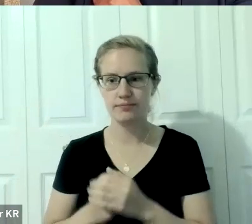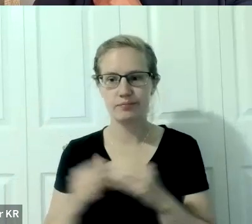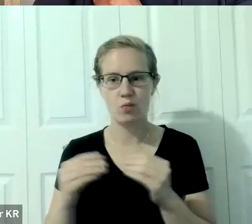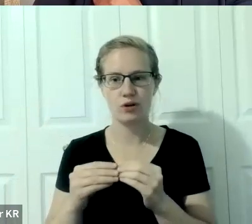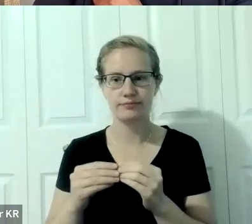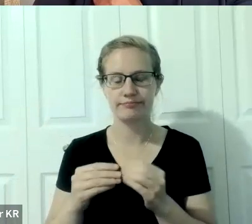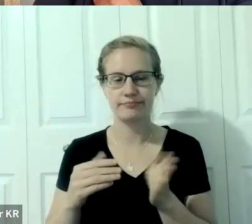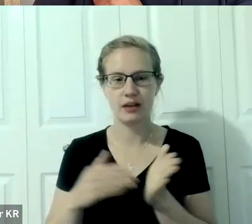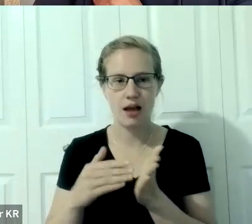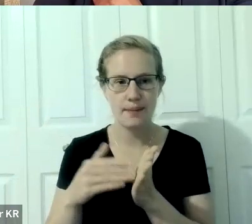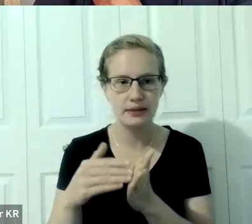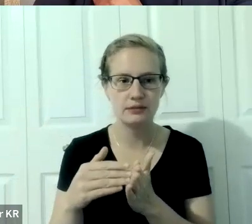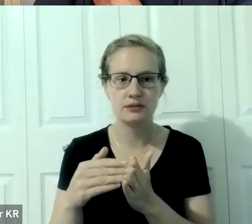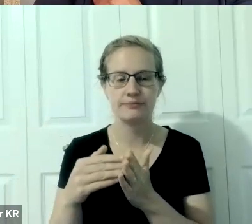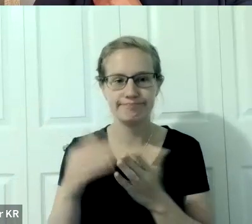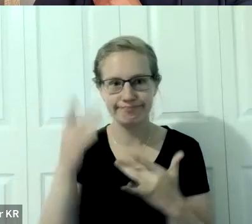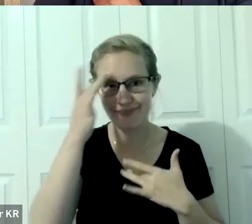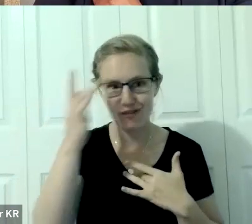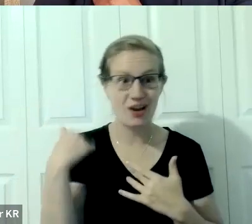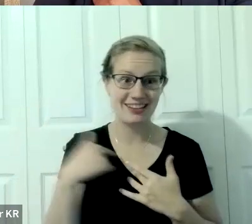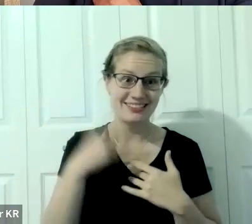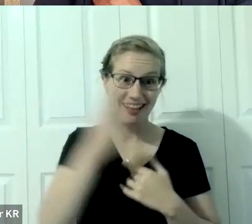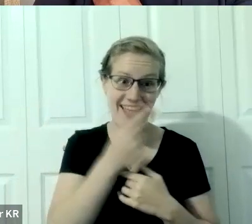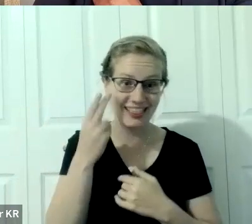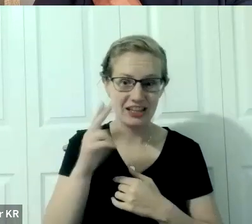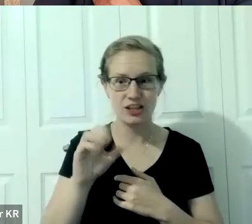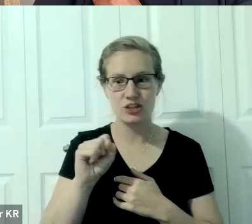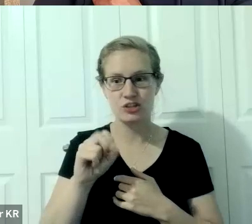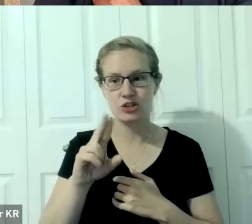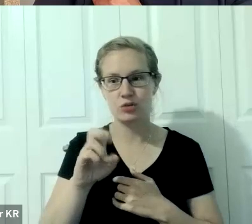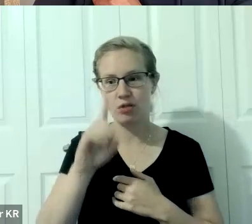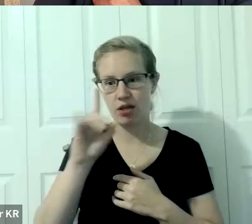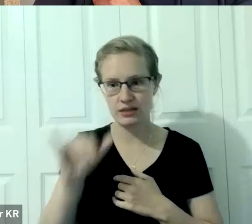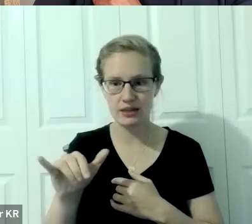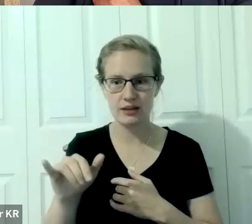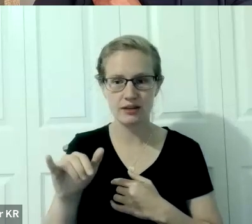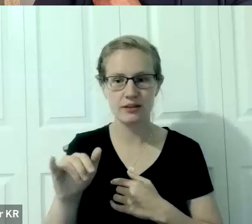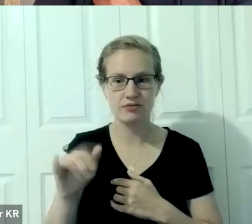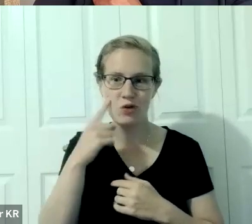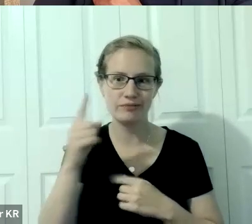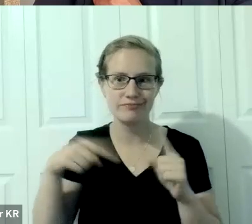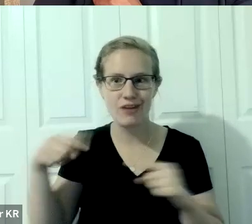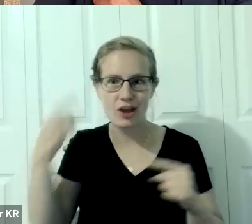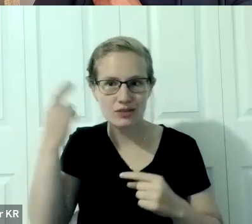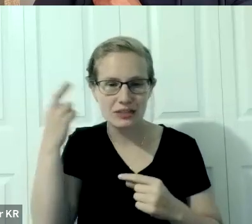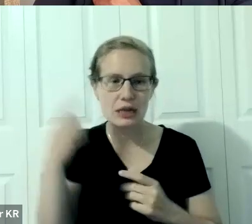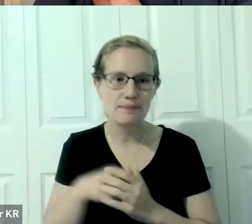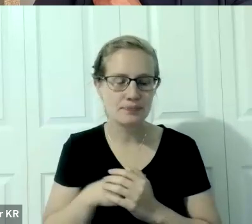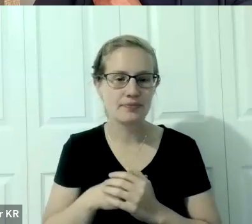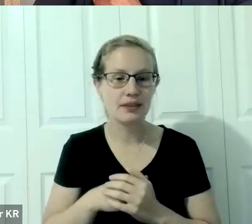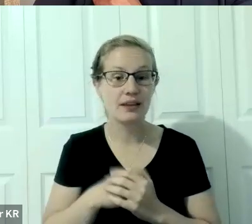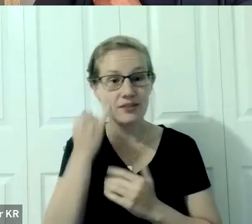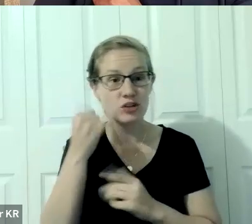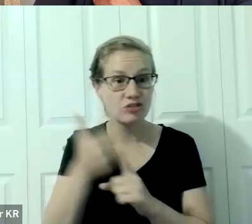common malady for us Catholics, the scrupulosity, for I guess a variety of reasons. But if you do suffer